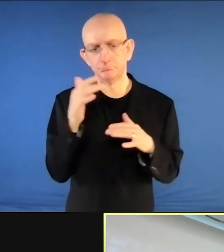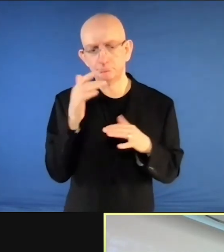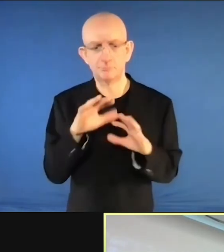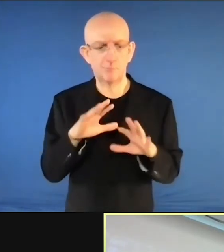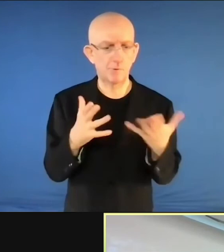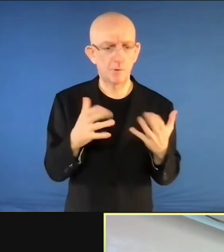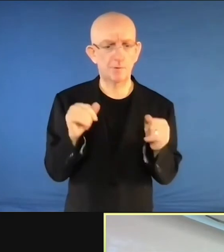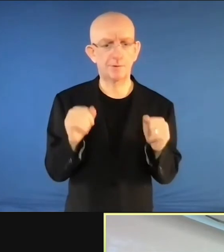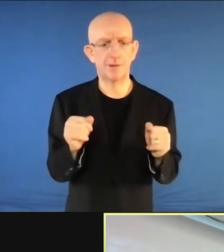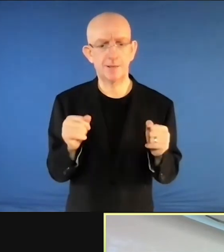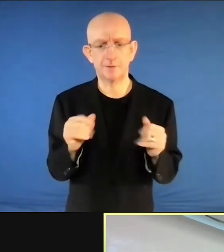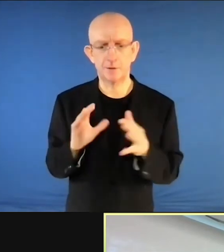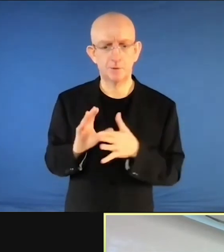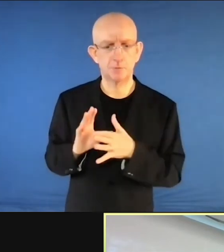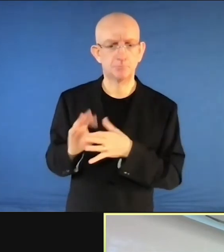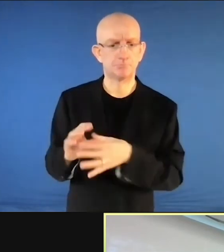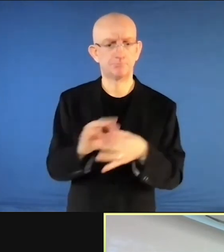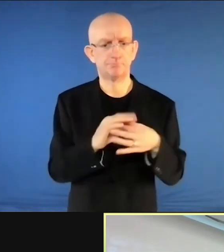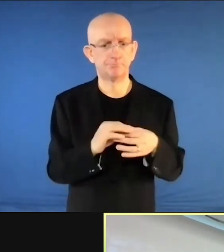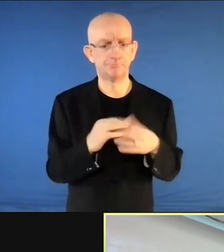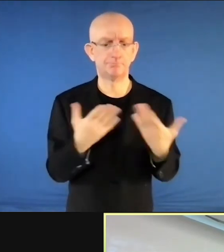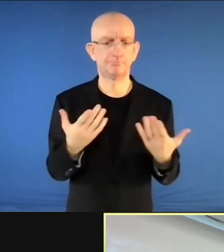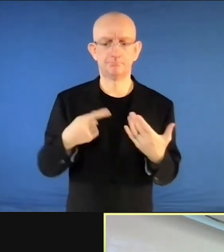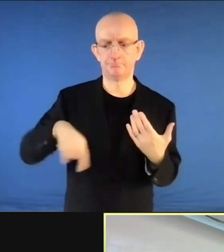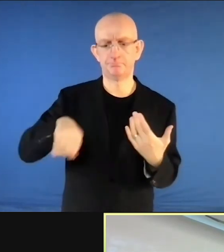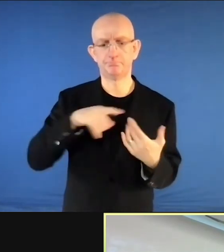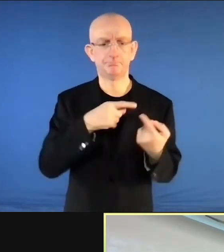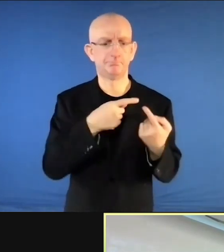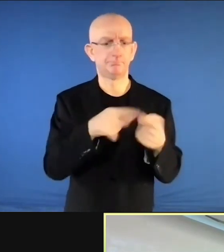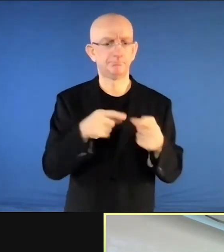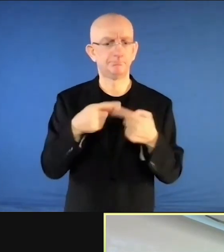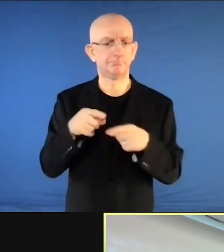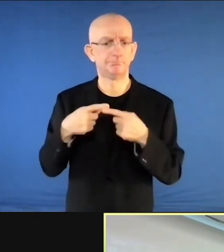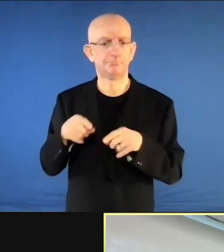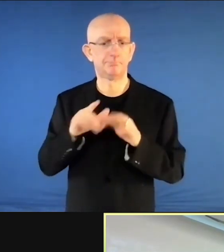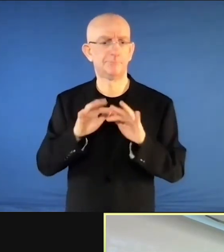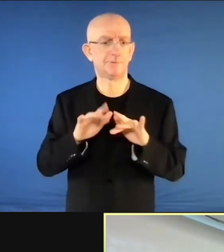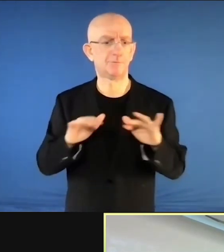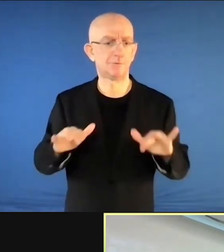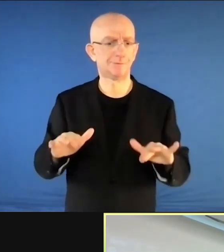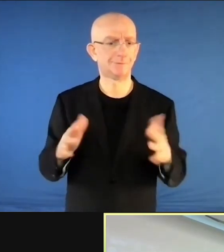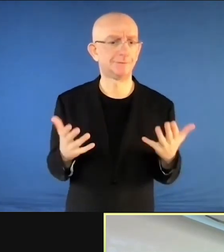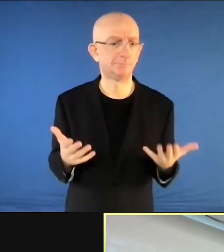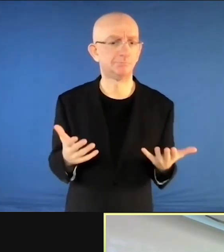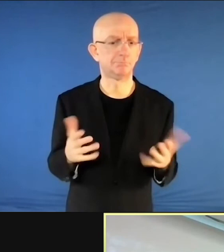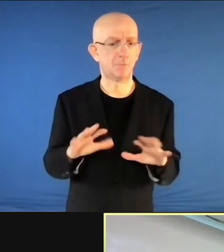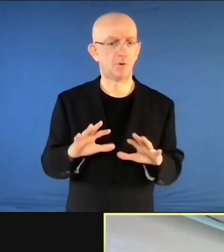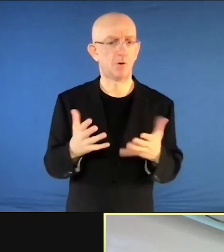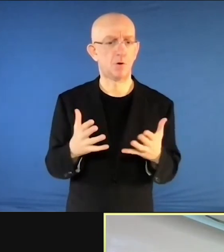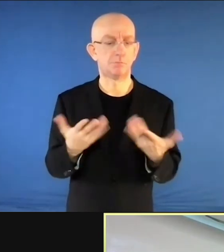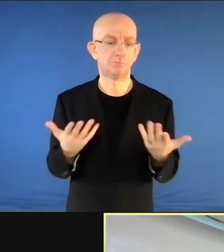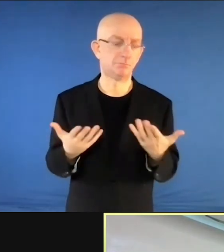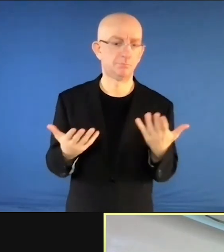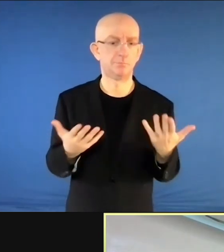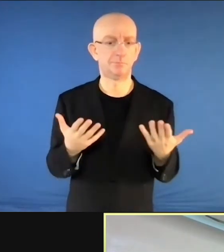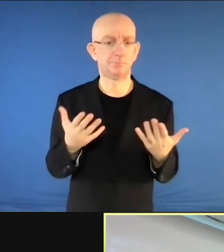it could be ethnic diversity, and try to break a little bit this idea of Westerner